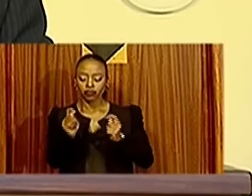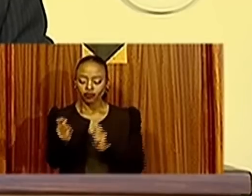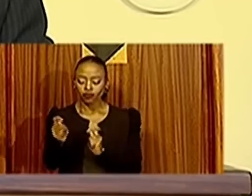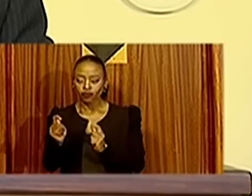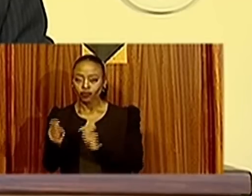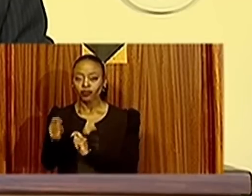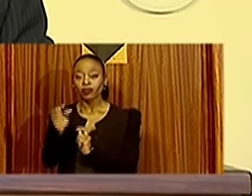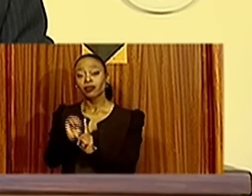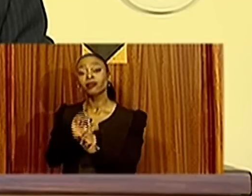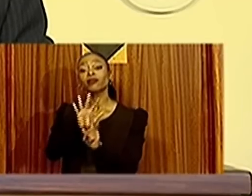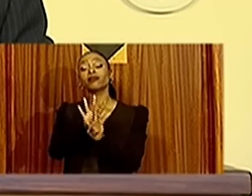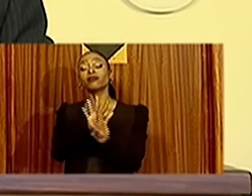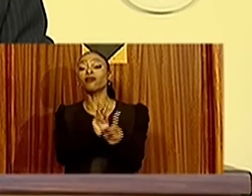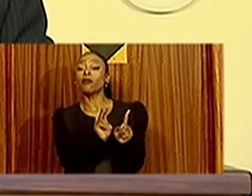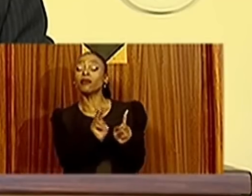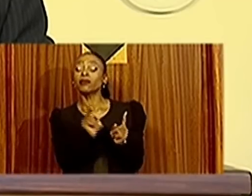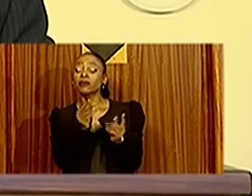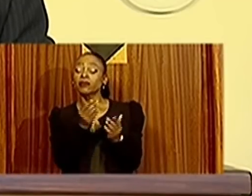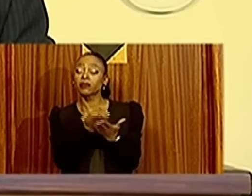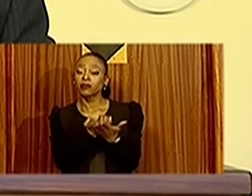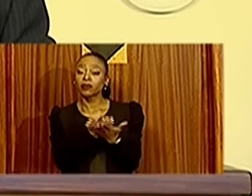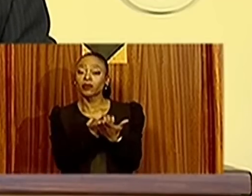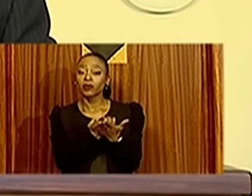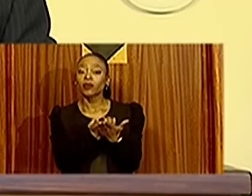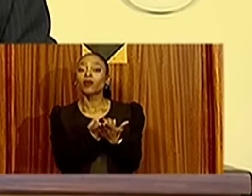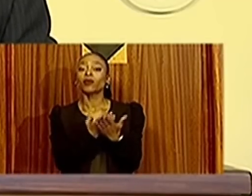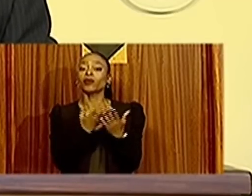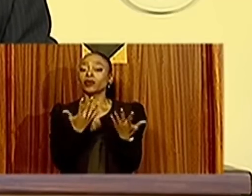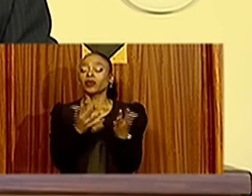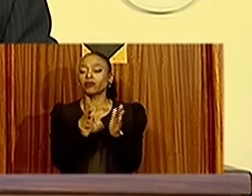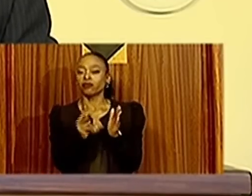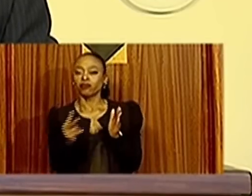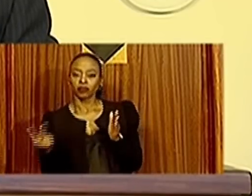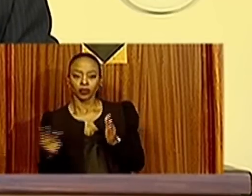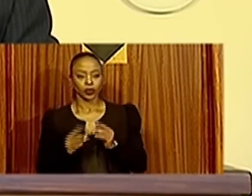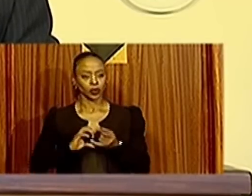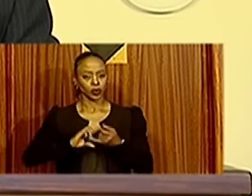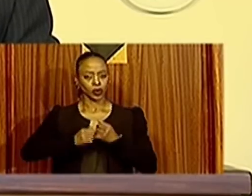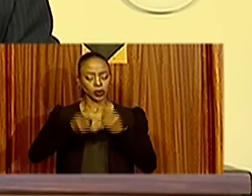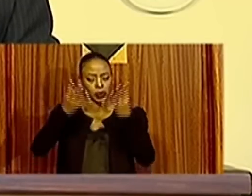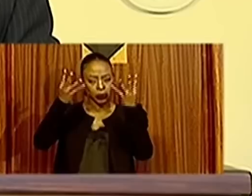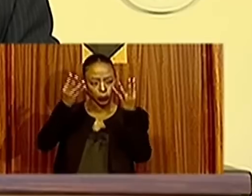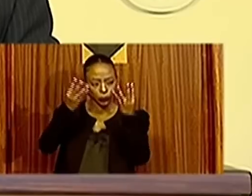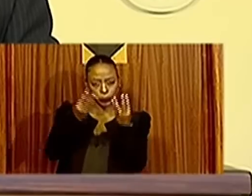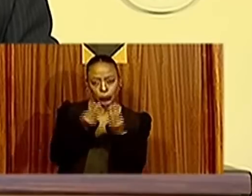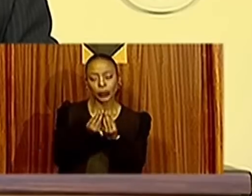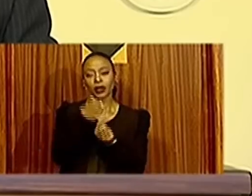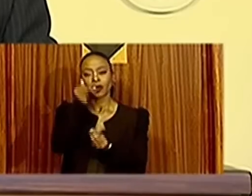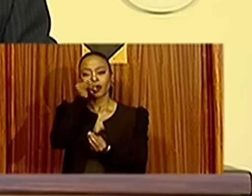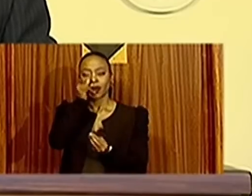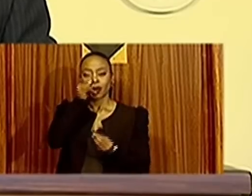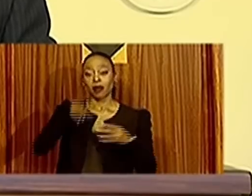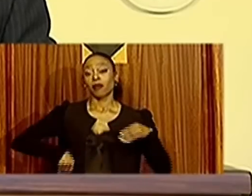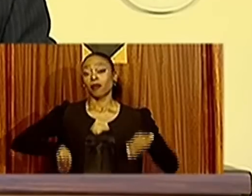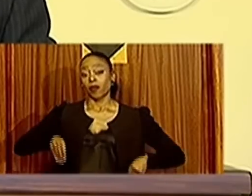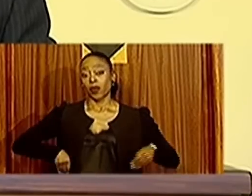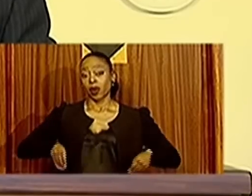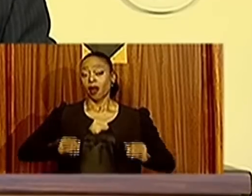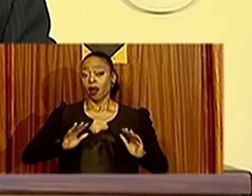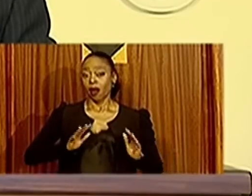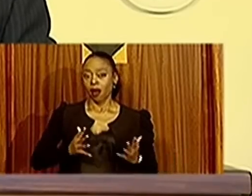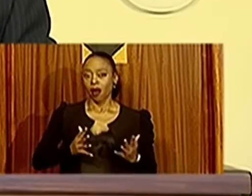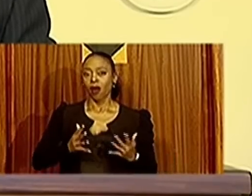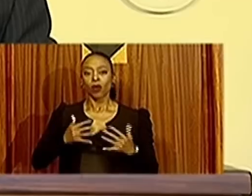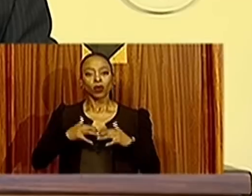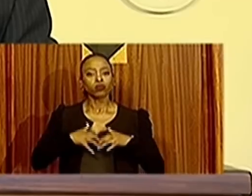of the economy. In tackling crime and corruption, we have introduced a number of